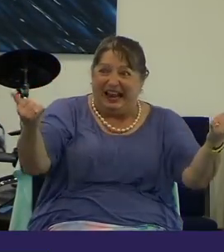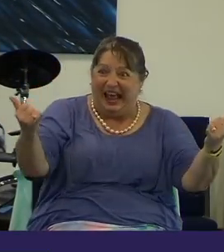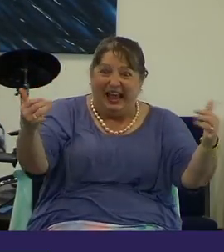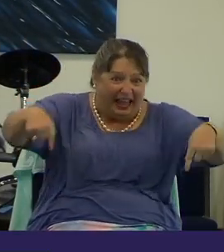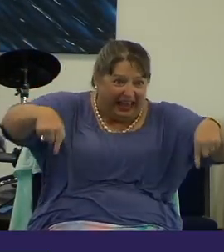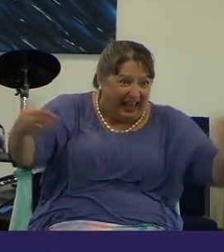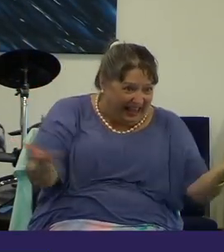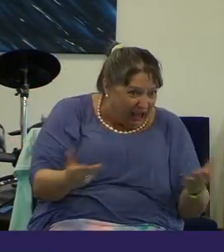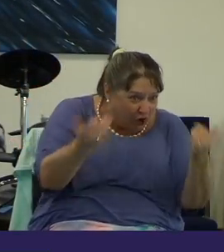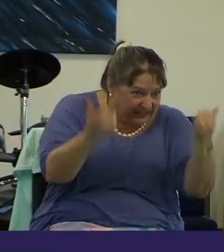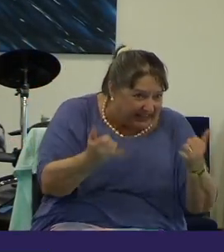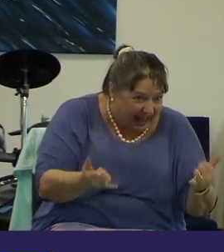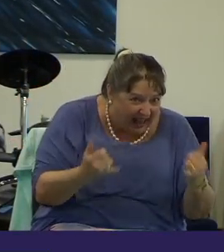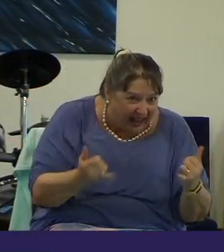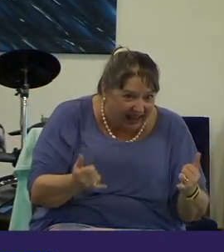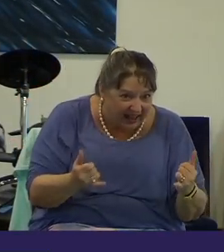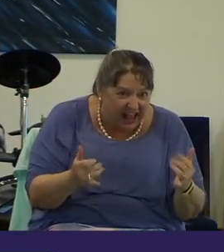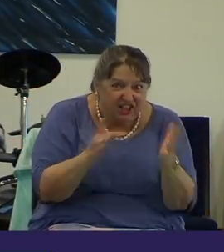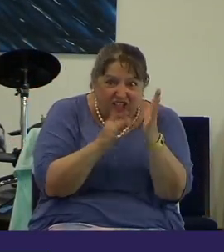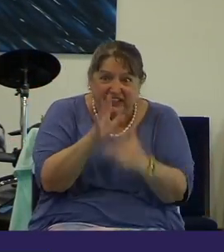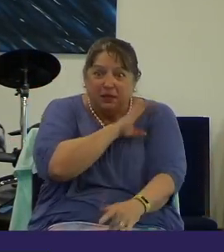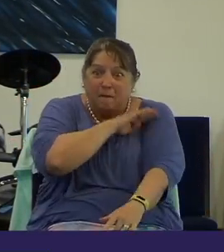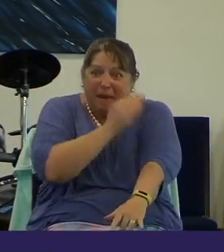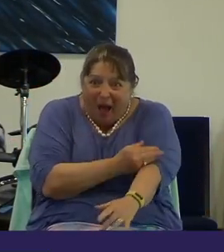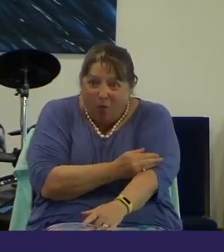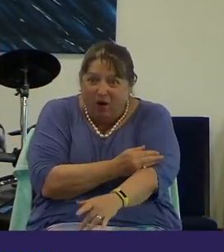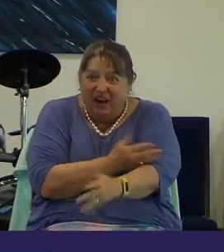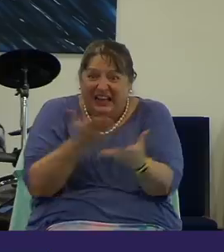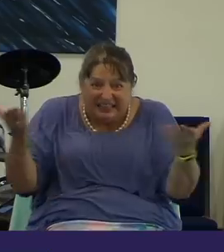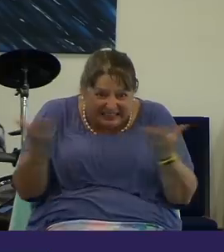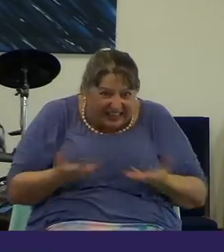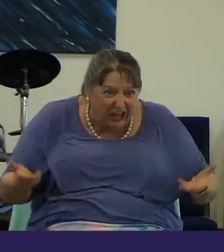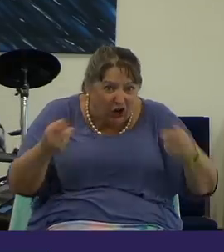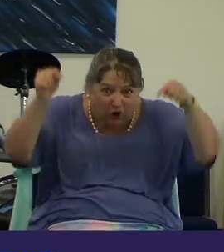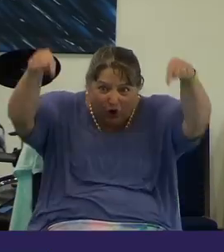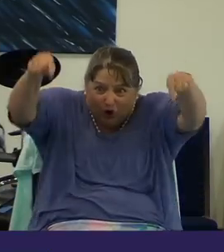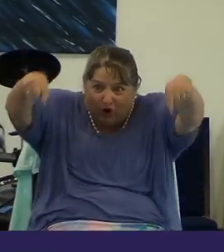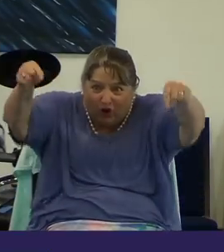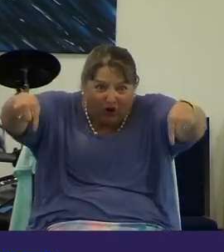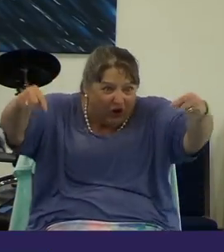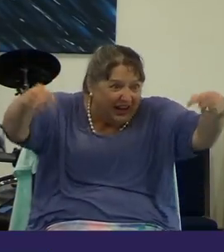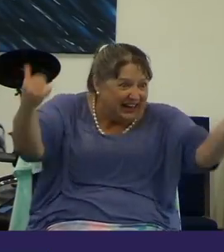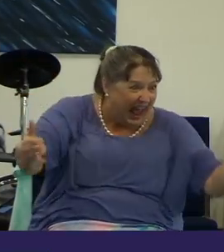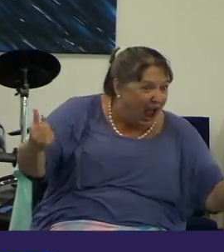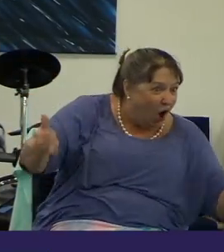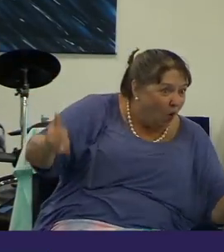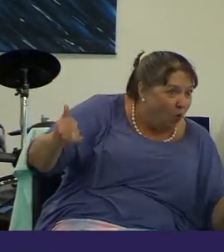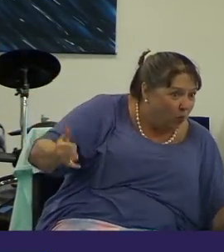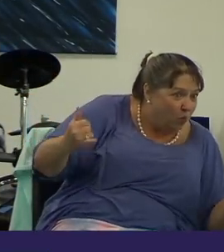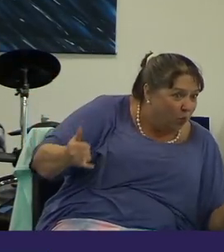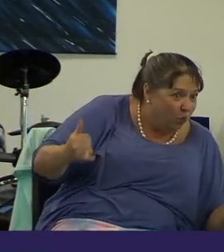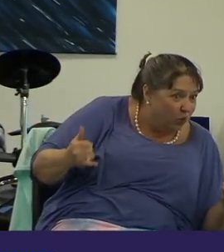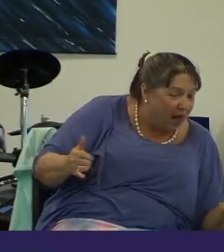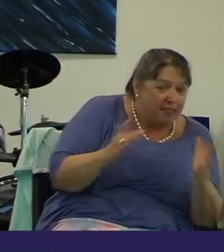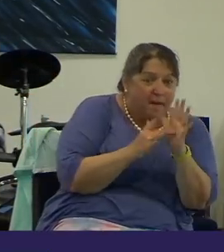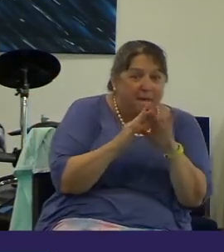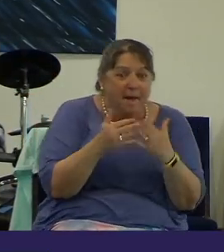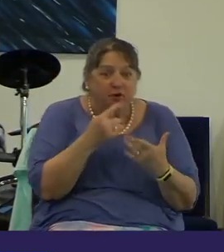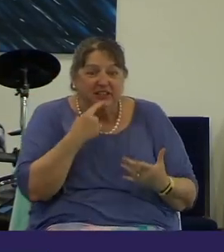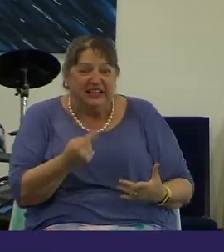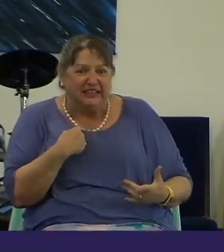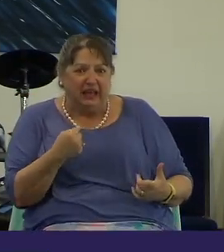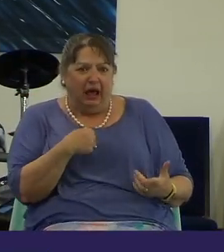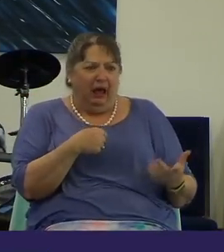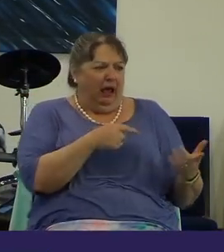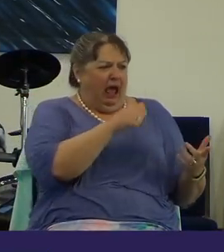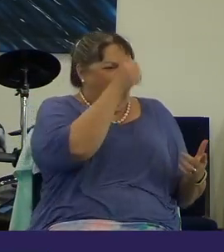the power of the resurrection of Jesus through His Spirit is in this church today. Yes, the Bible says we've died. Adam